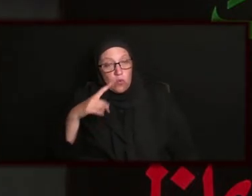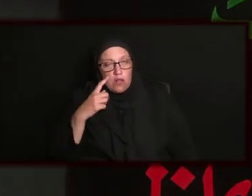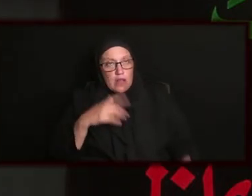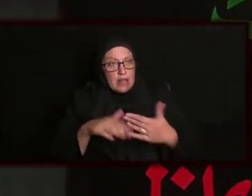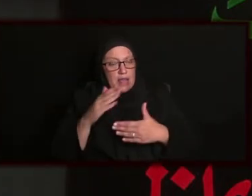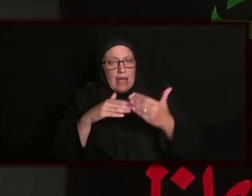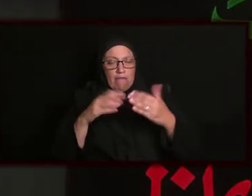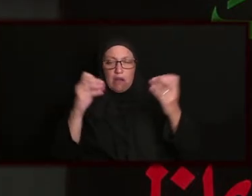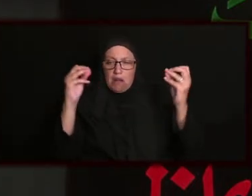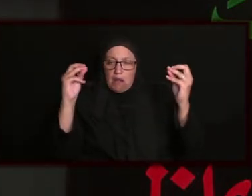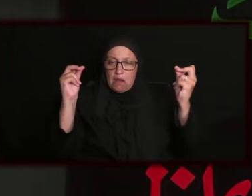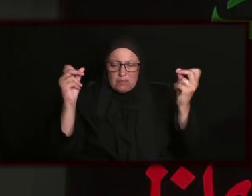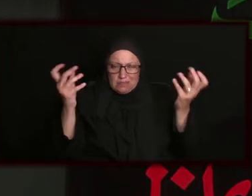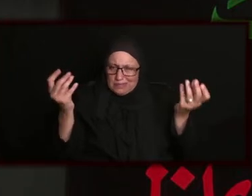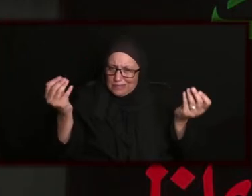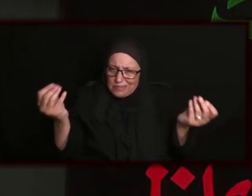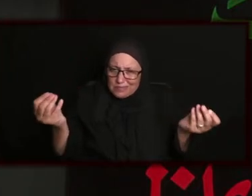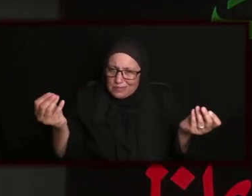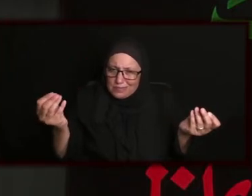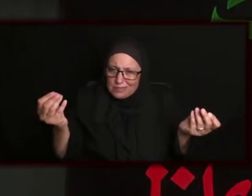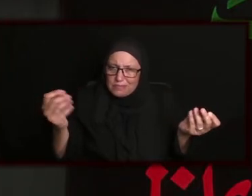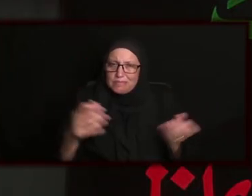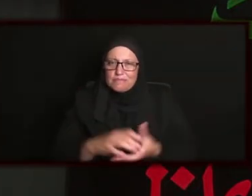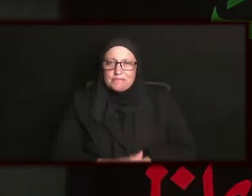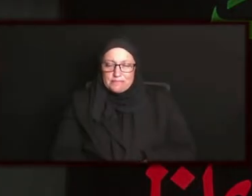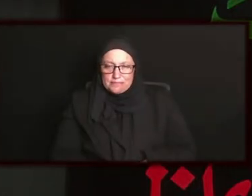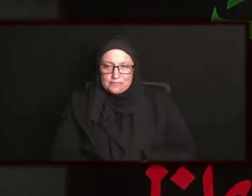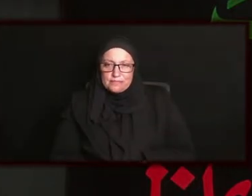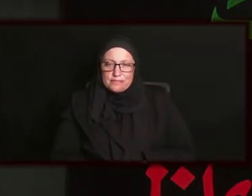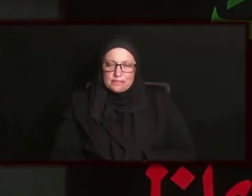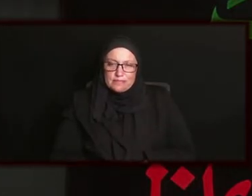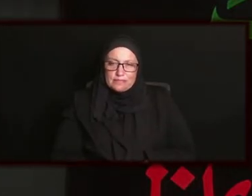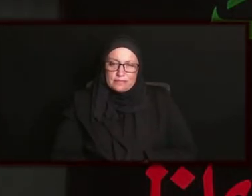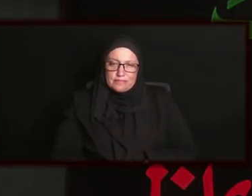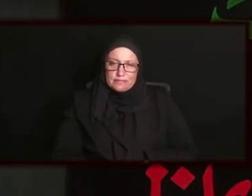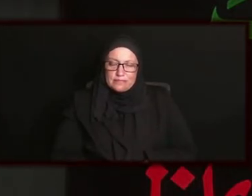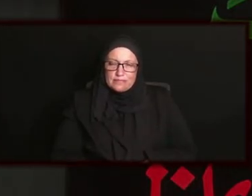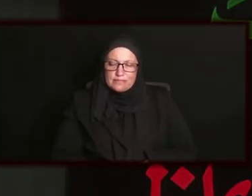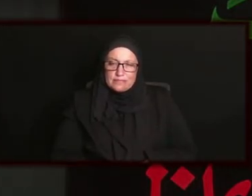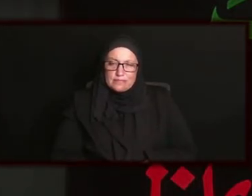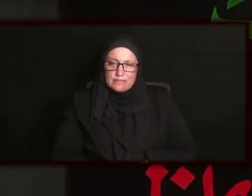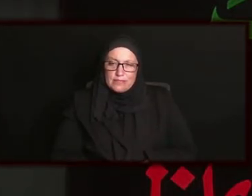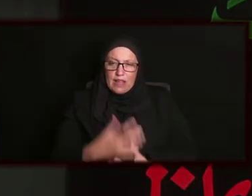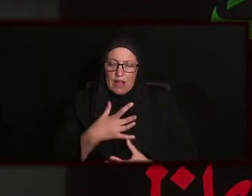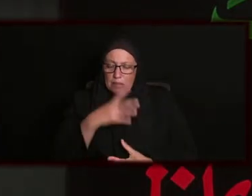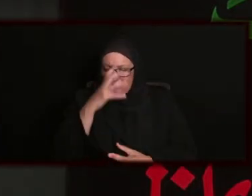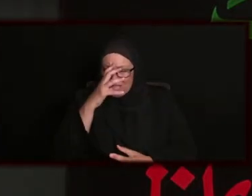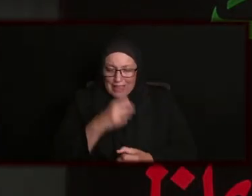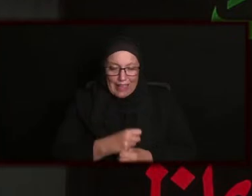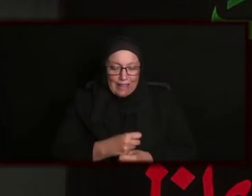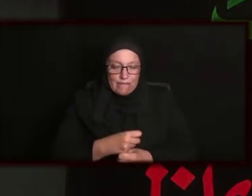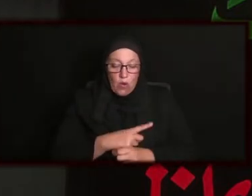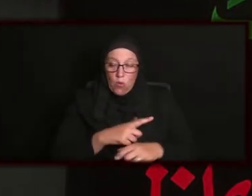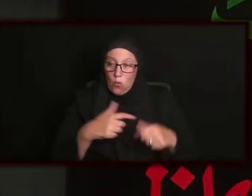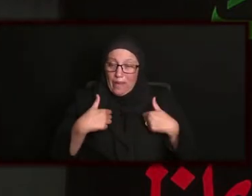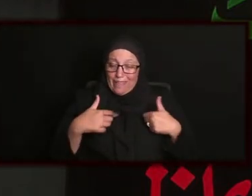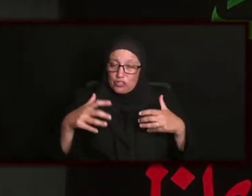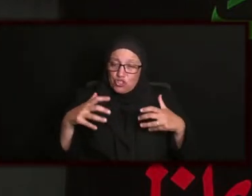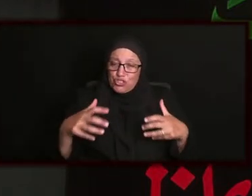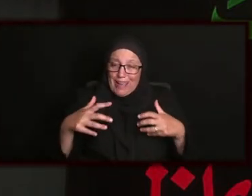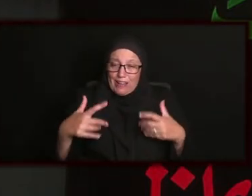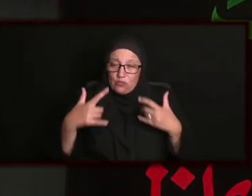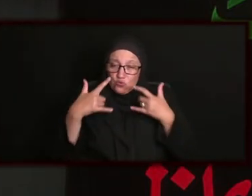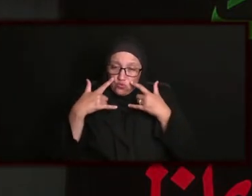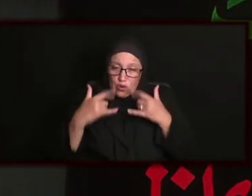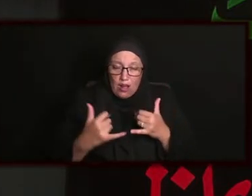that? So I believe the wazulzilu, the shaking that is happening to us here, the trials that is